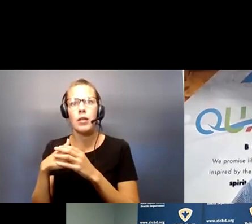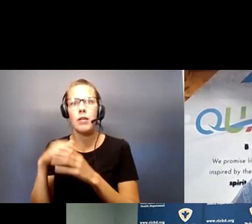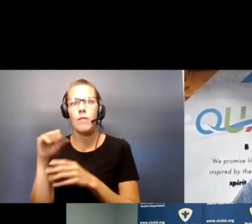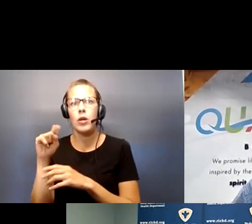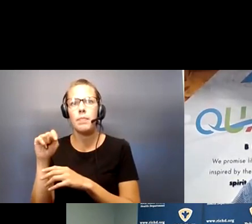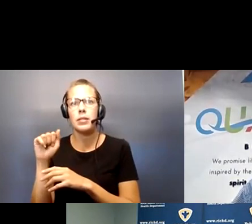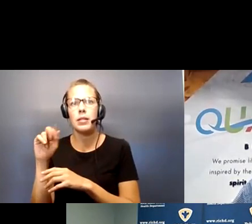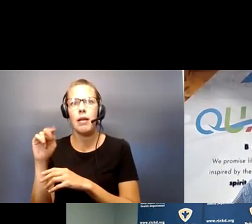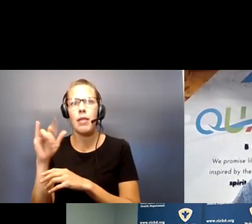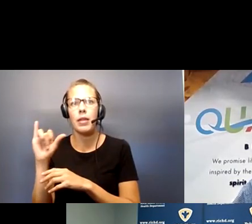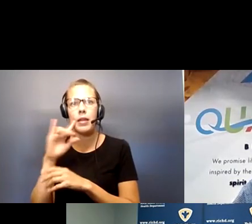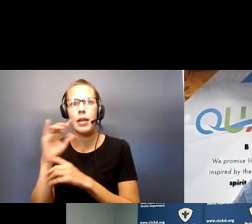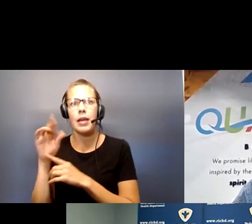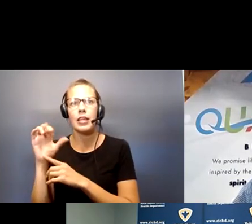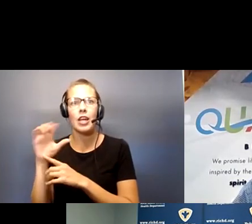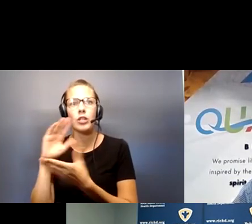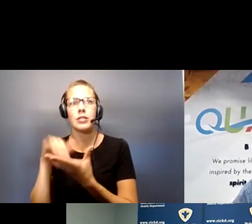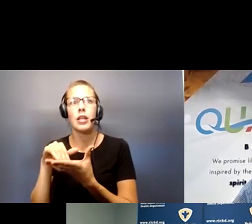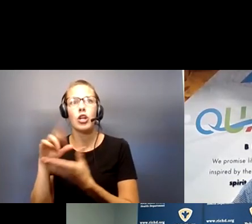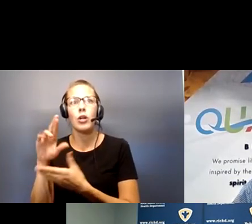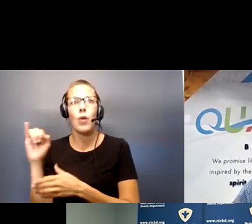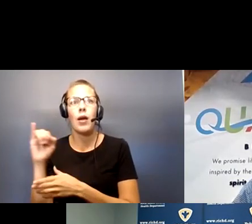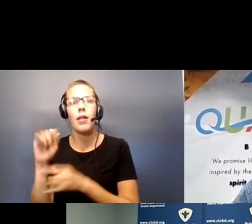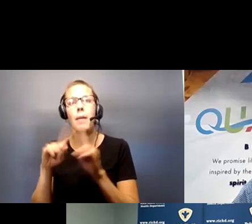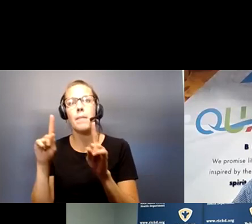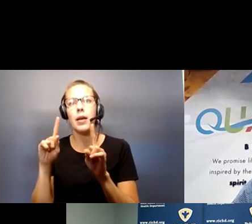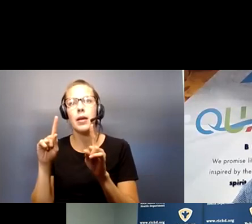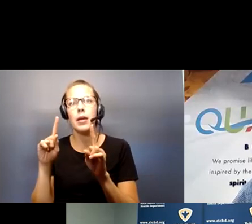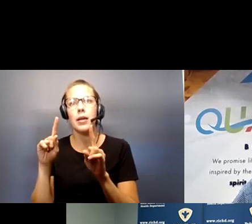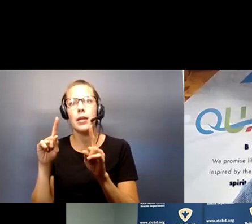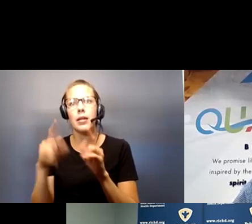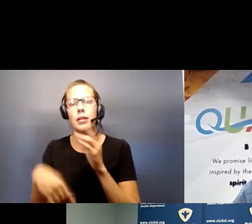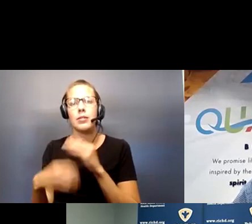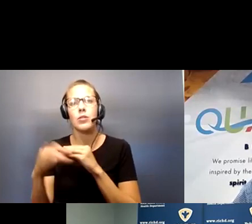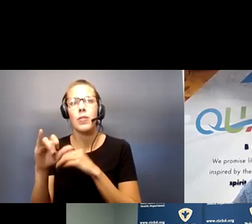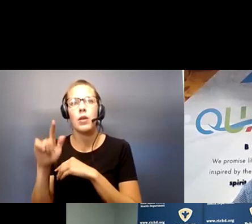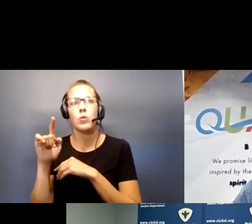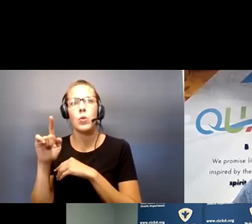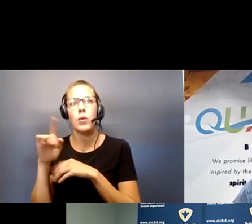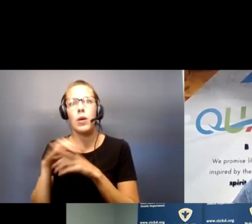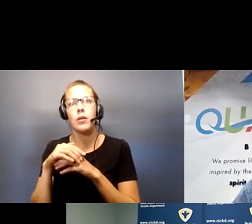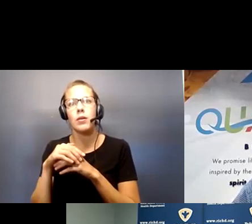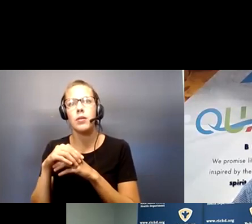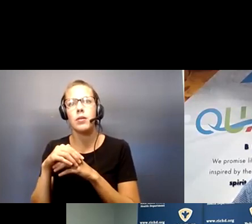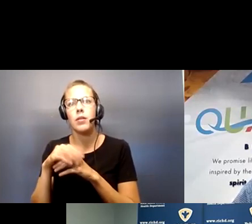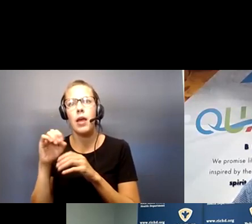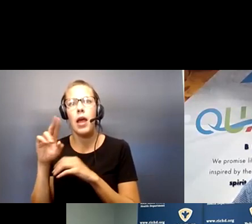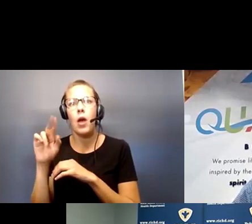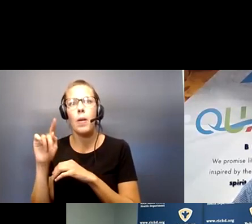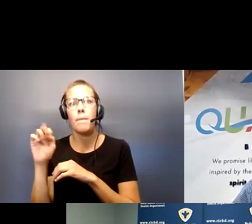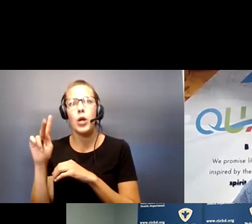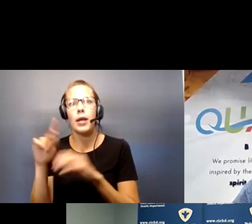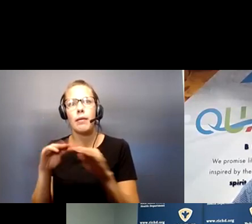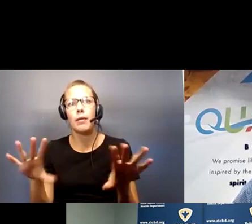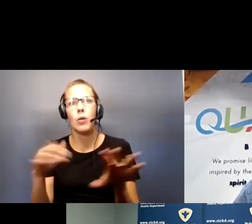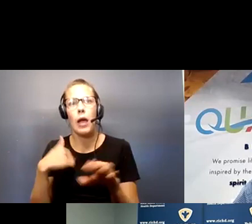Anthony's Care Center in Rock Island. But in addition to the 21 cases with the outbreak, we also have 28